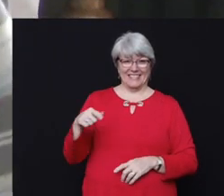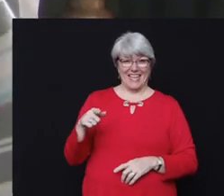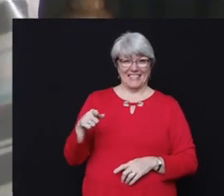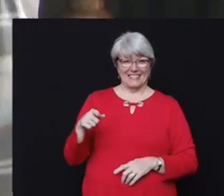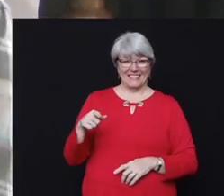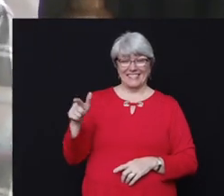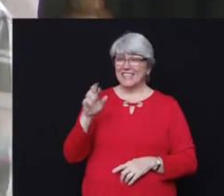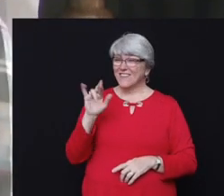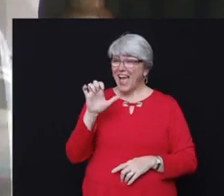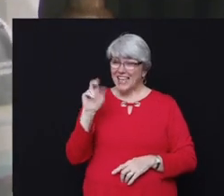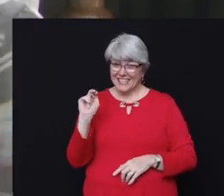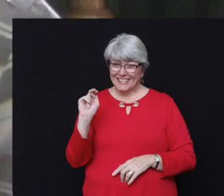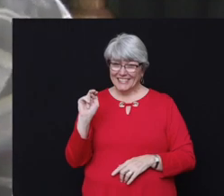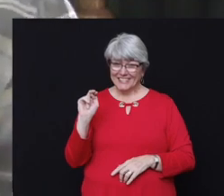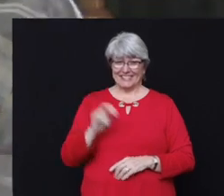Ryan.